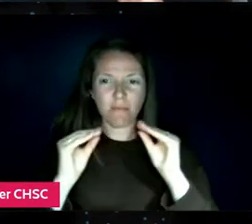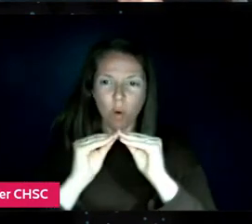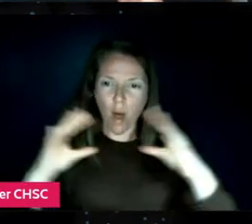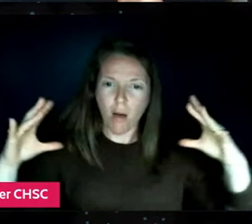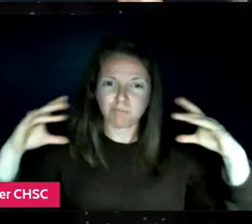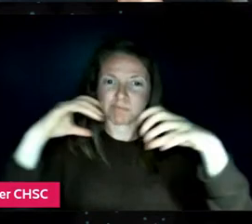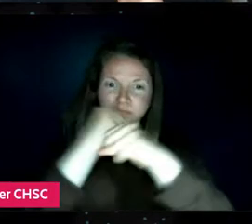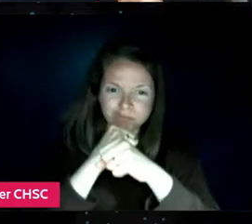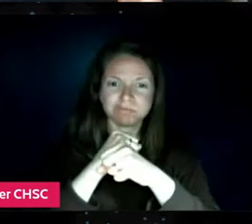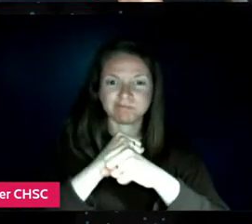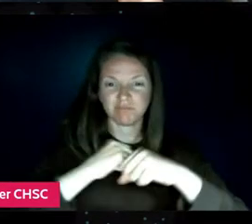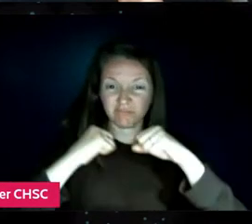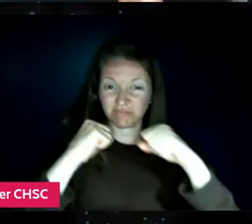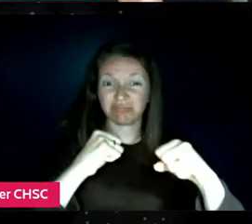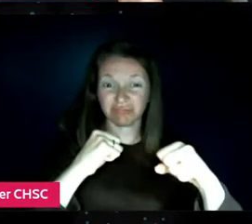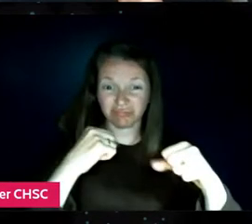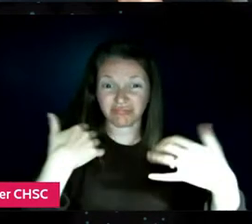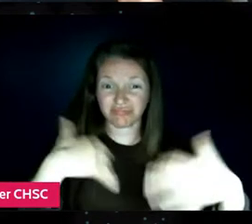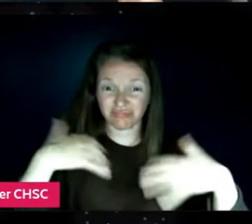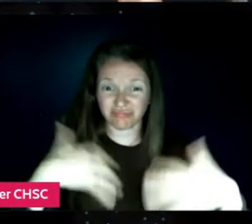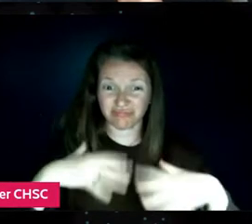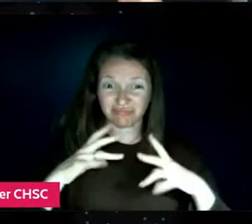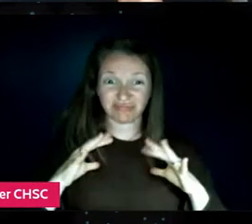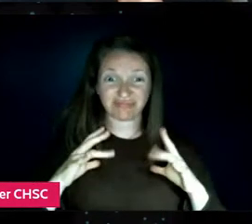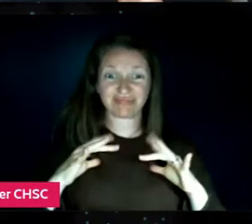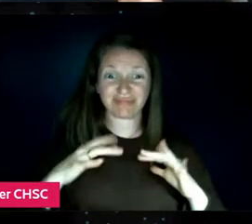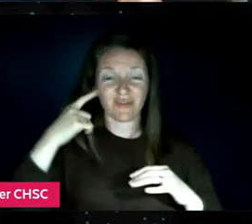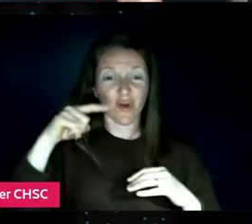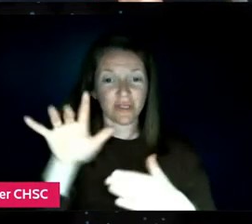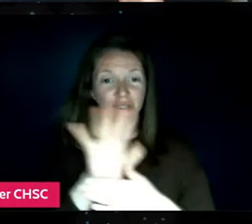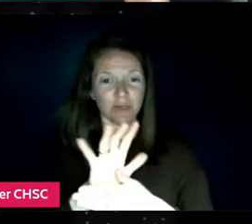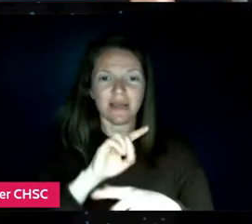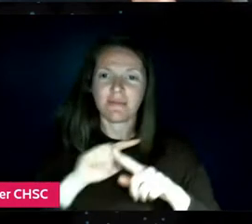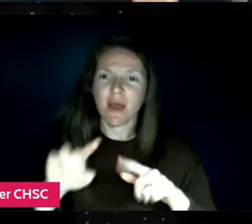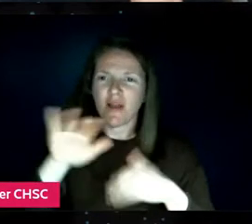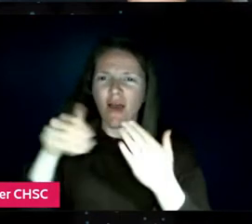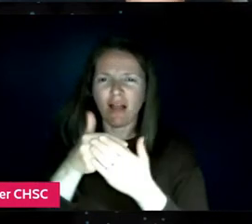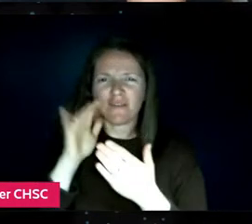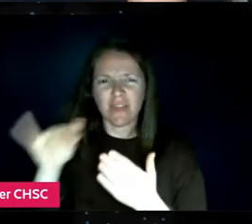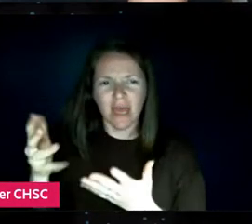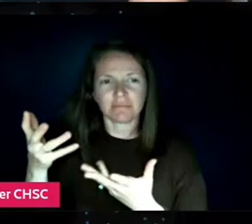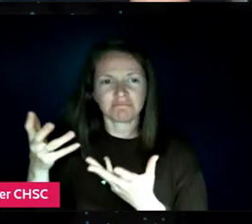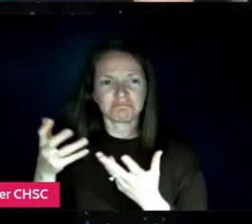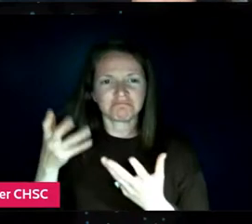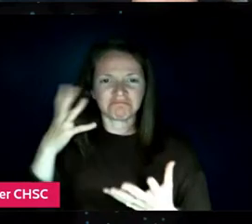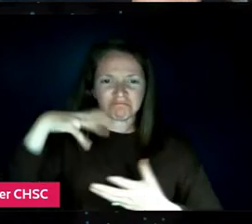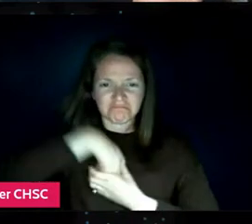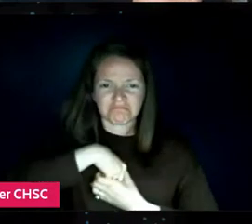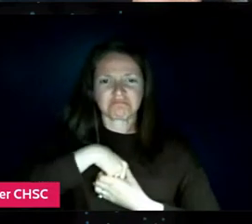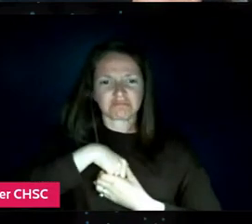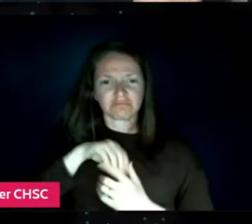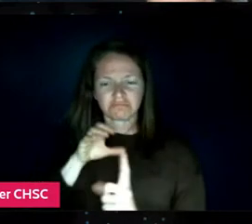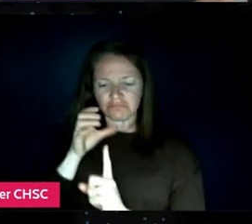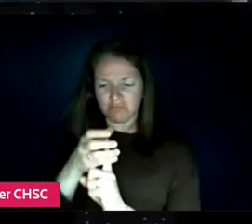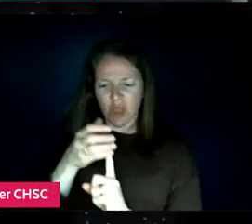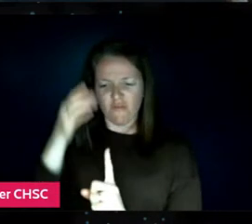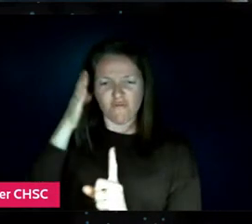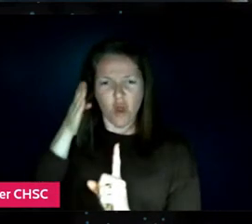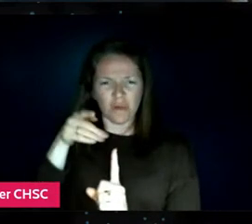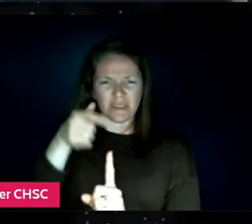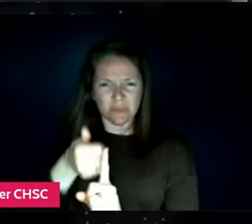more intense for the screen. But all of that fed into me. For me, I just focused on him being a creative and